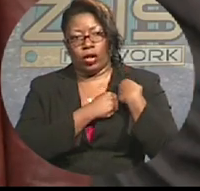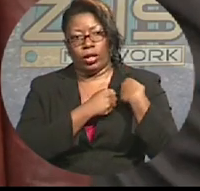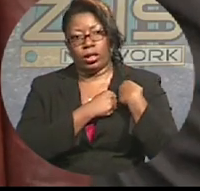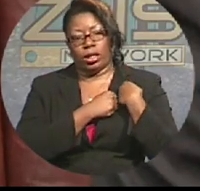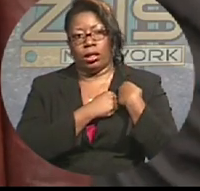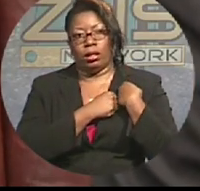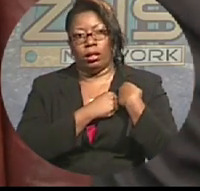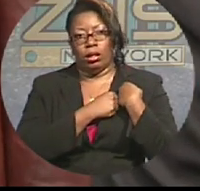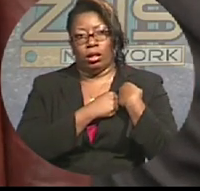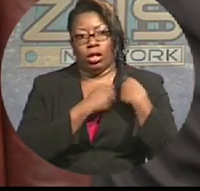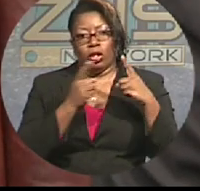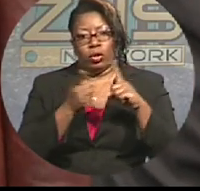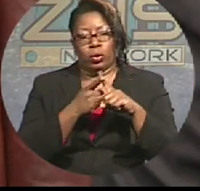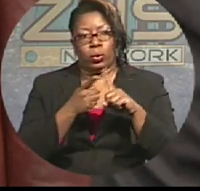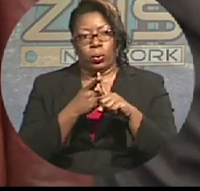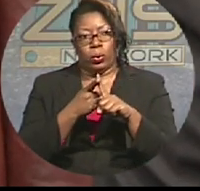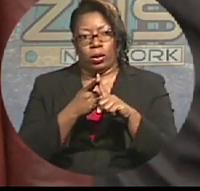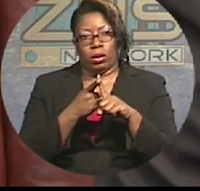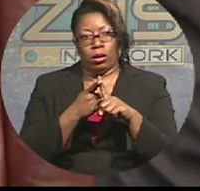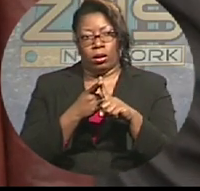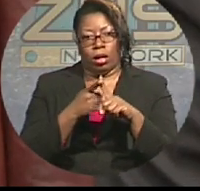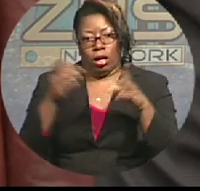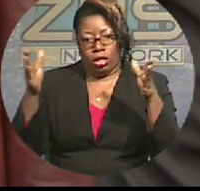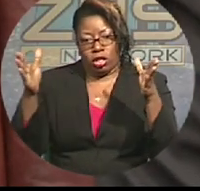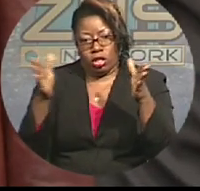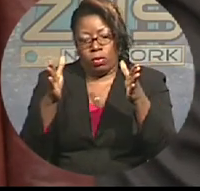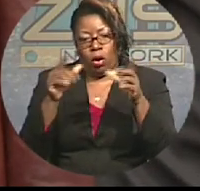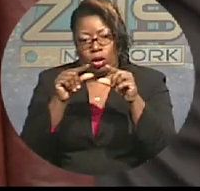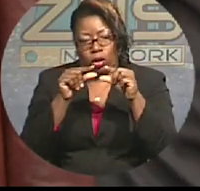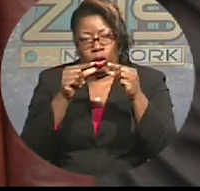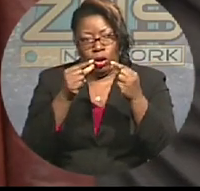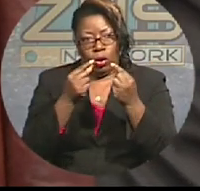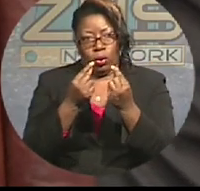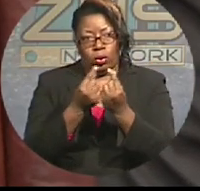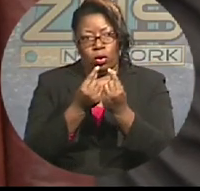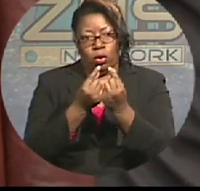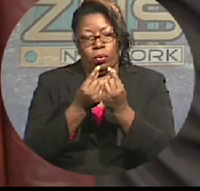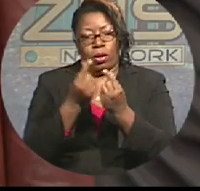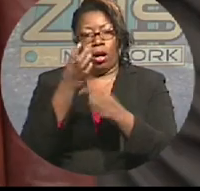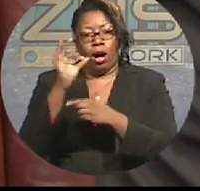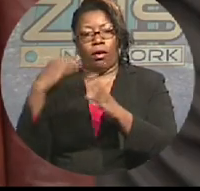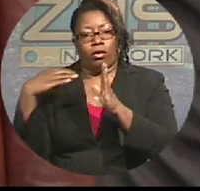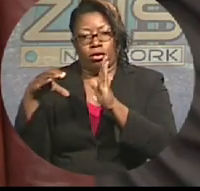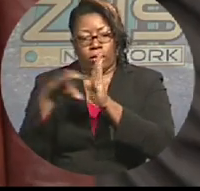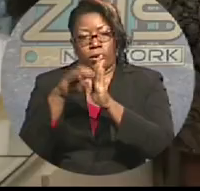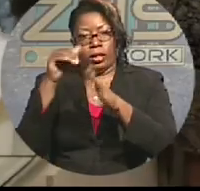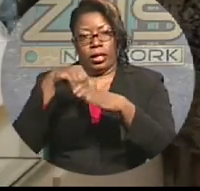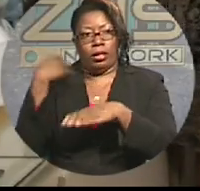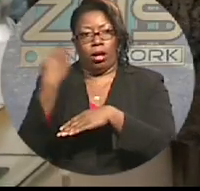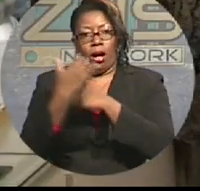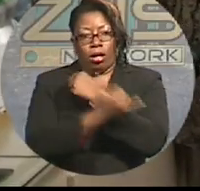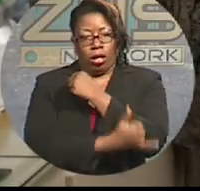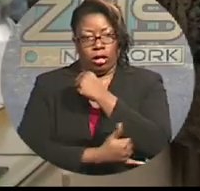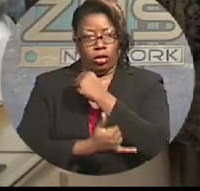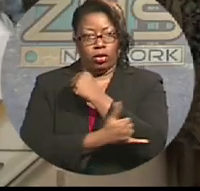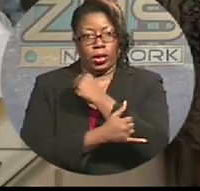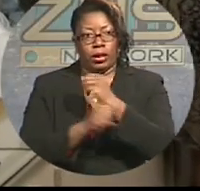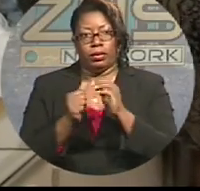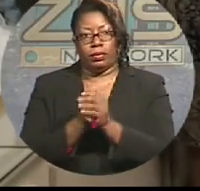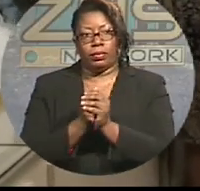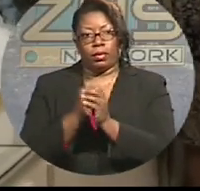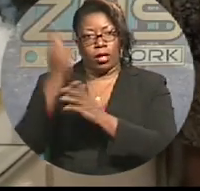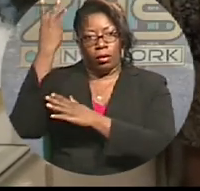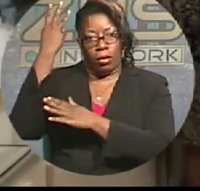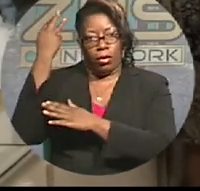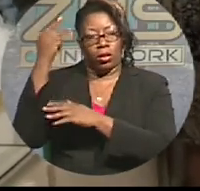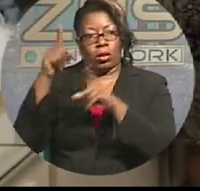subjected to the whims of a small minority of criminals in our country. The Prime Minister notes that aside